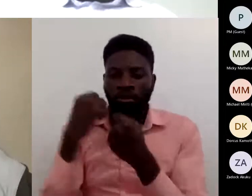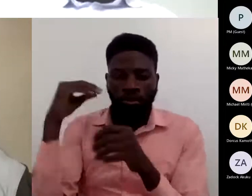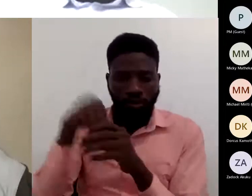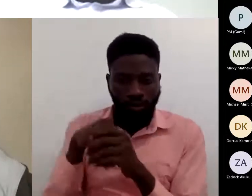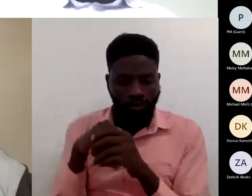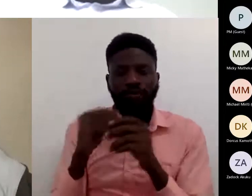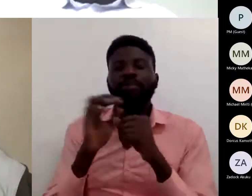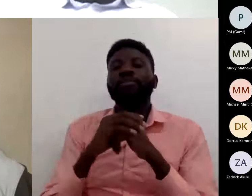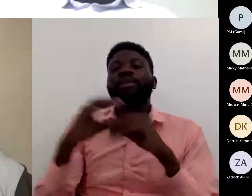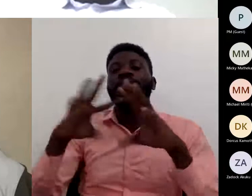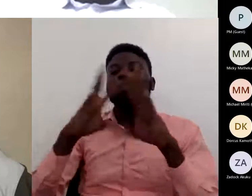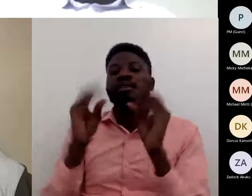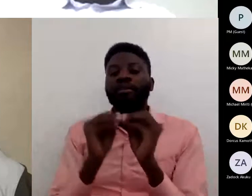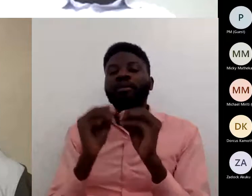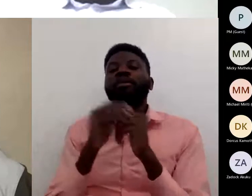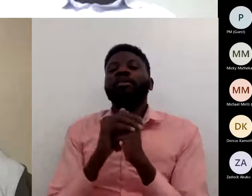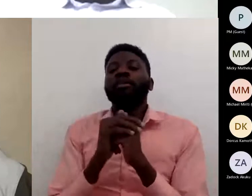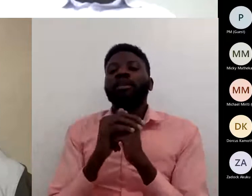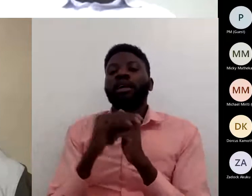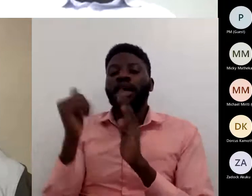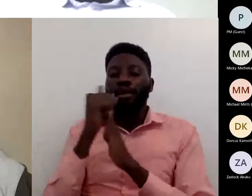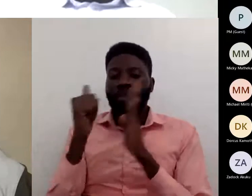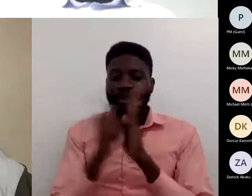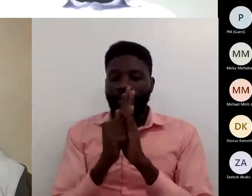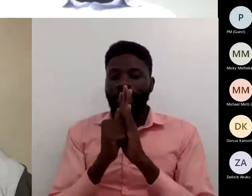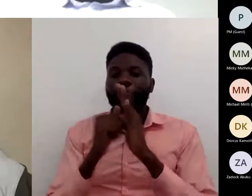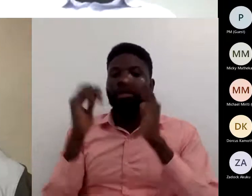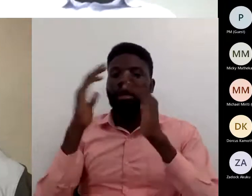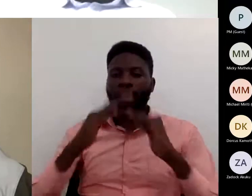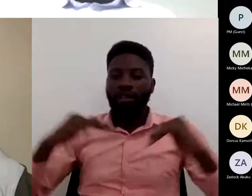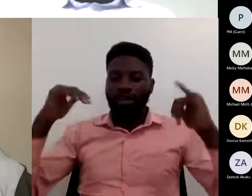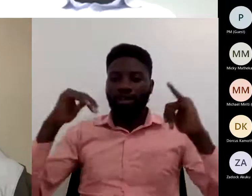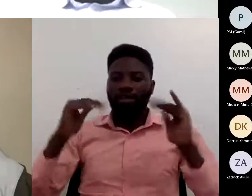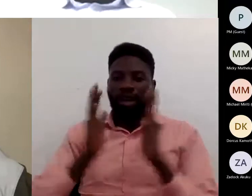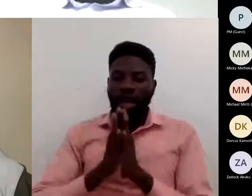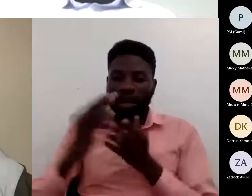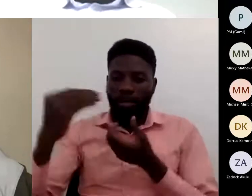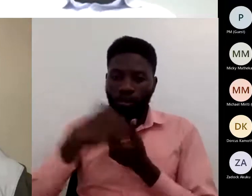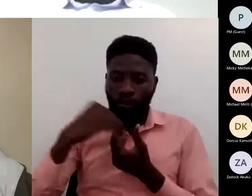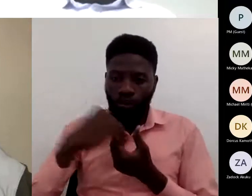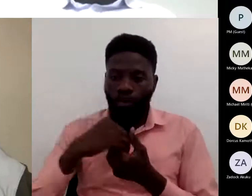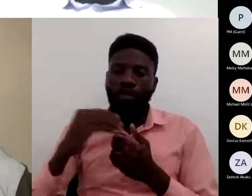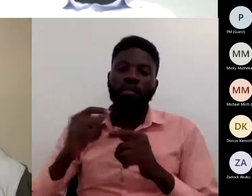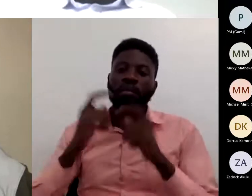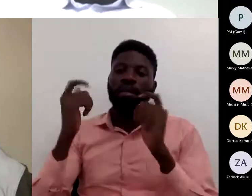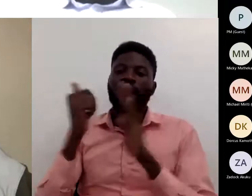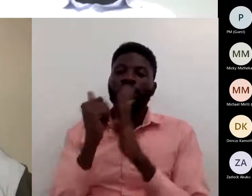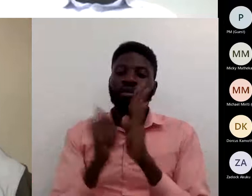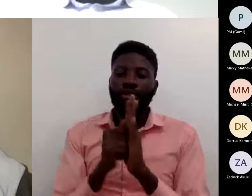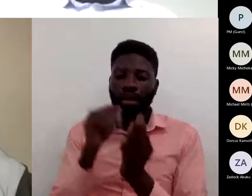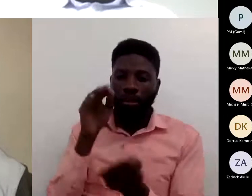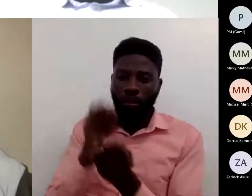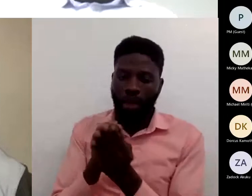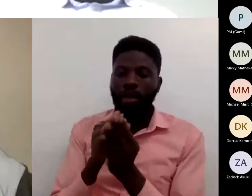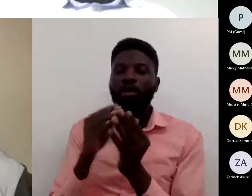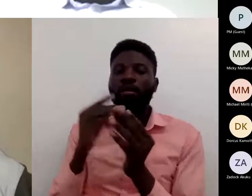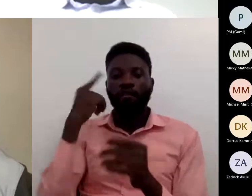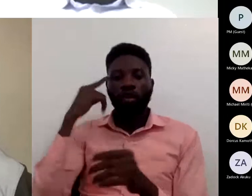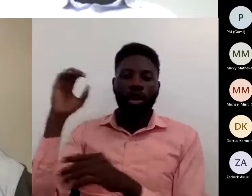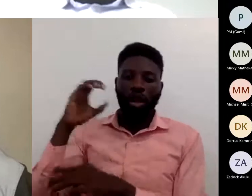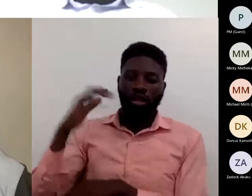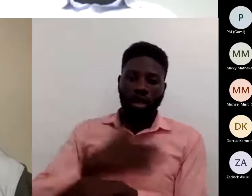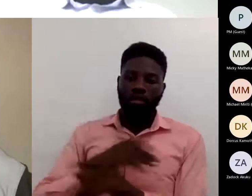nutshell, the agenda of diversity and inclusion becomes a big agenda for the bank, both for our clients and for